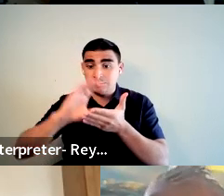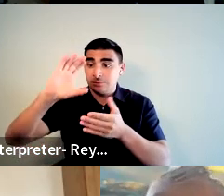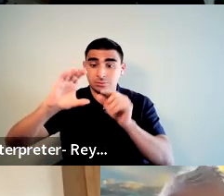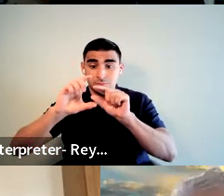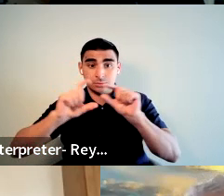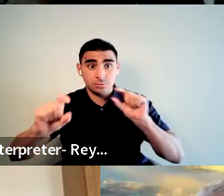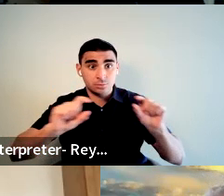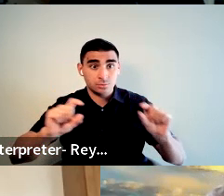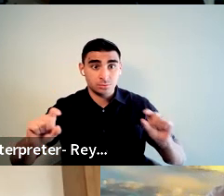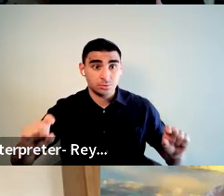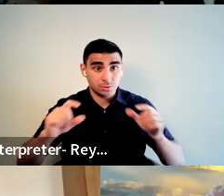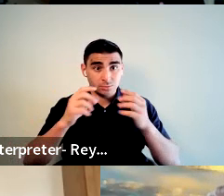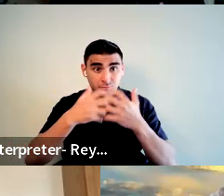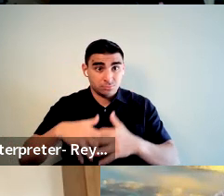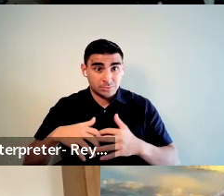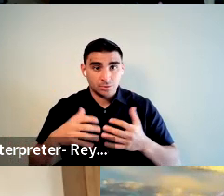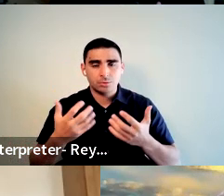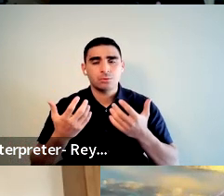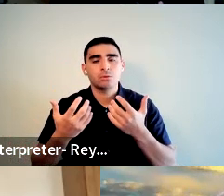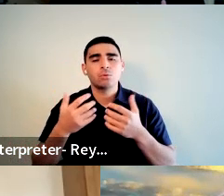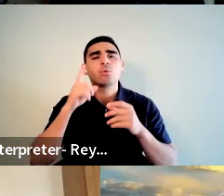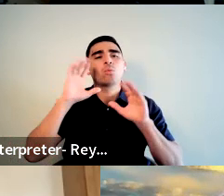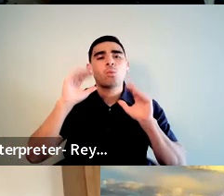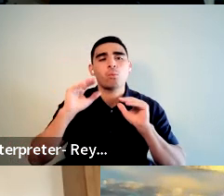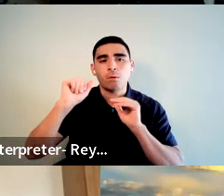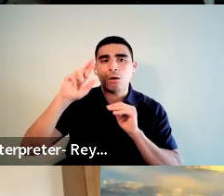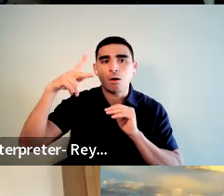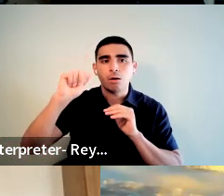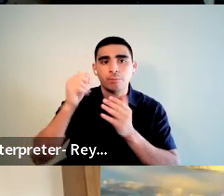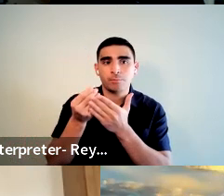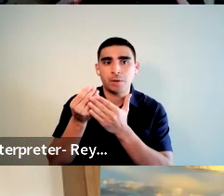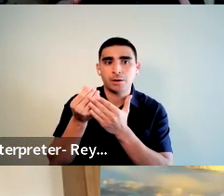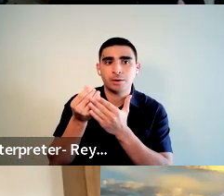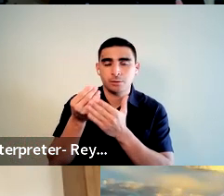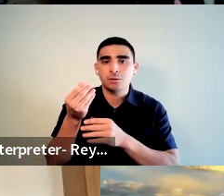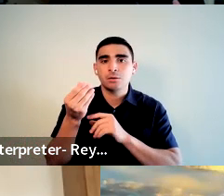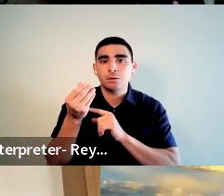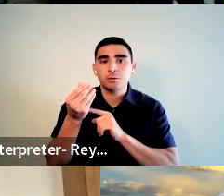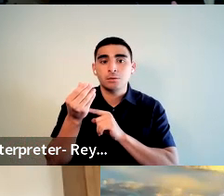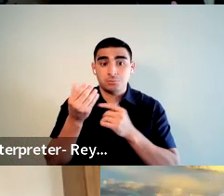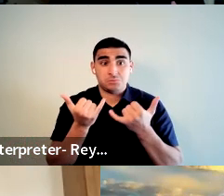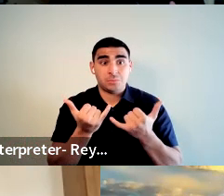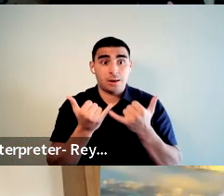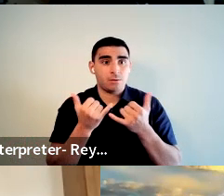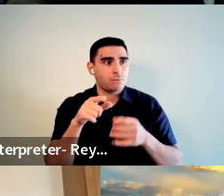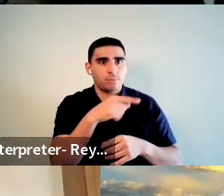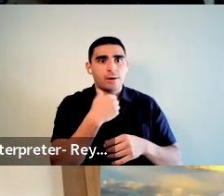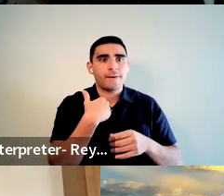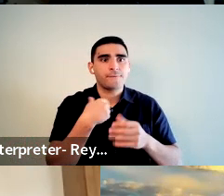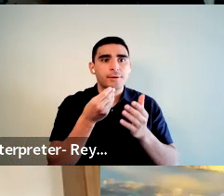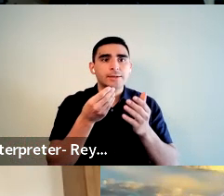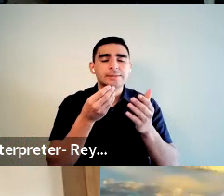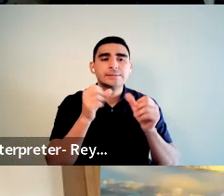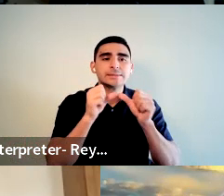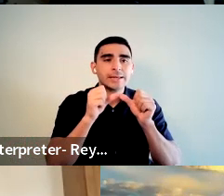with the ARPA dollars, we could demonstrate what might shift with our existing sustainable funds